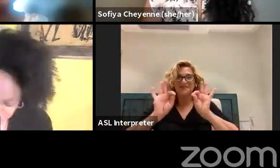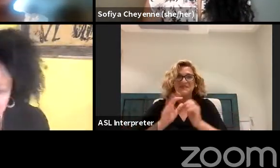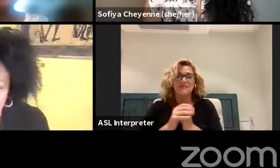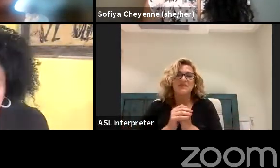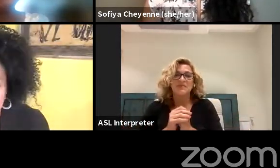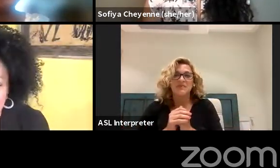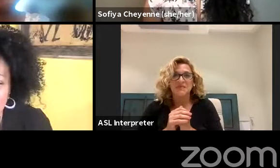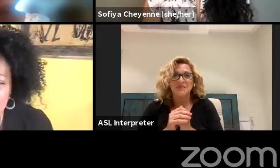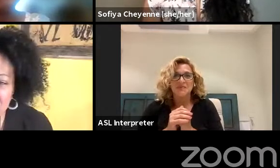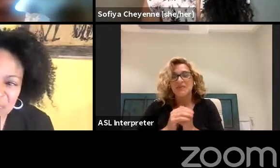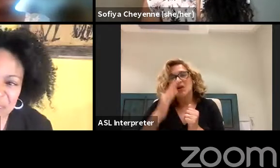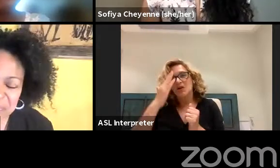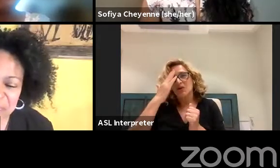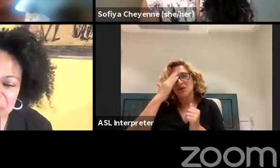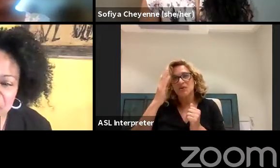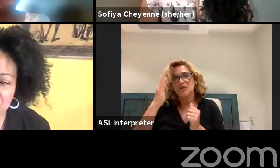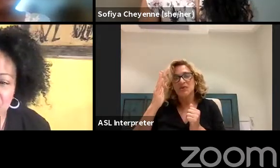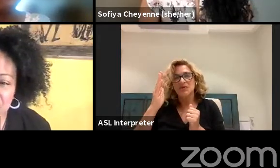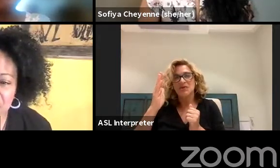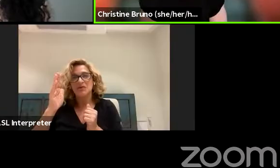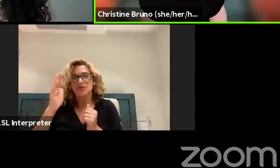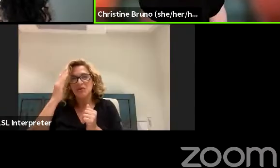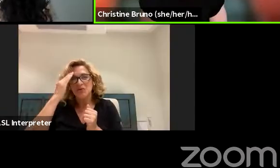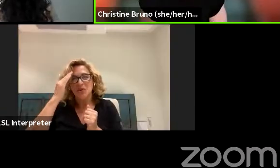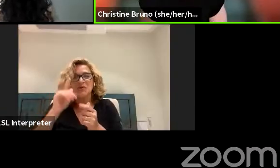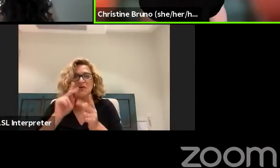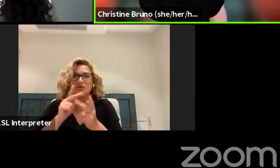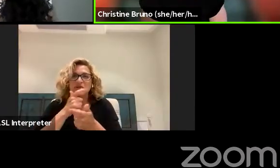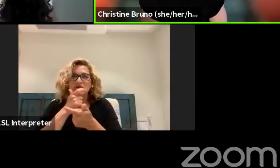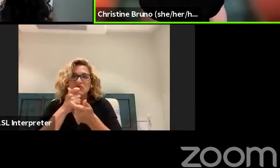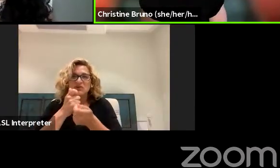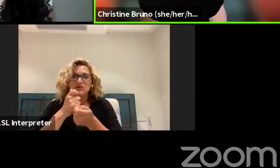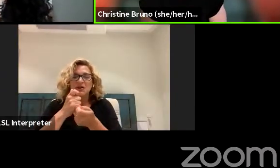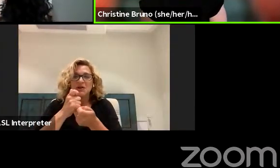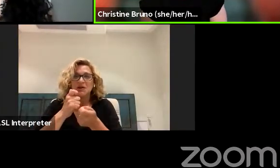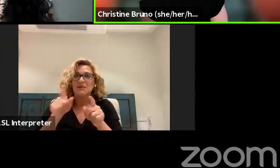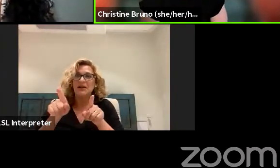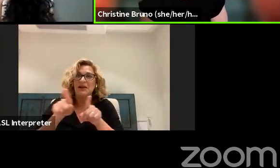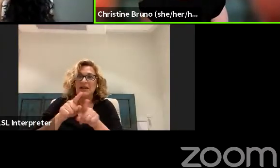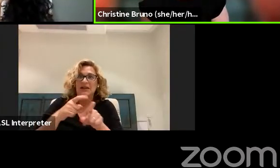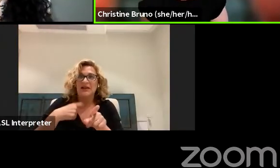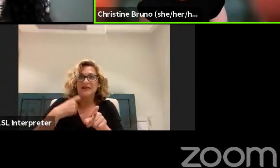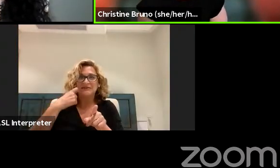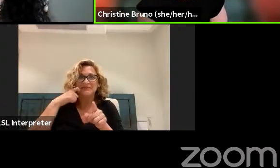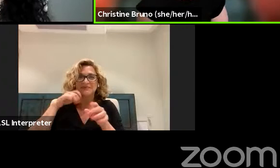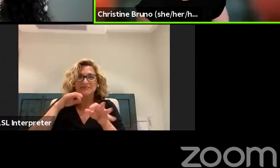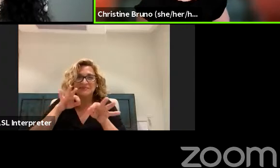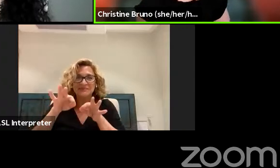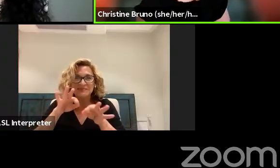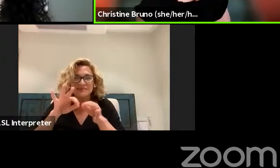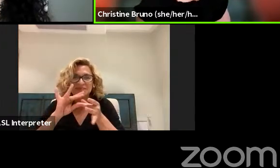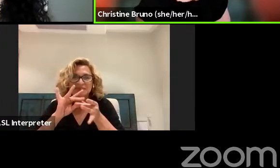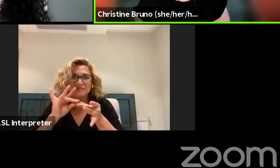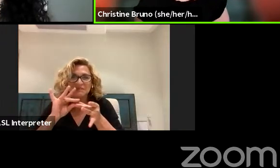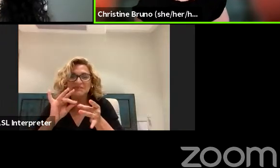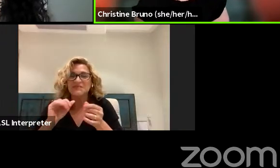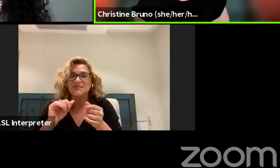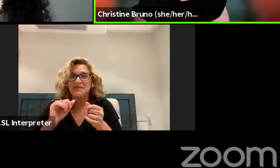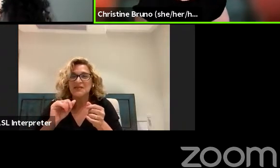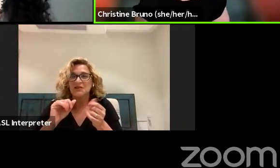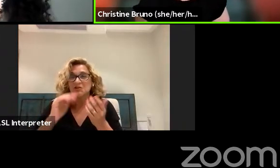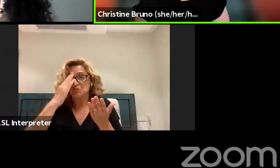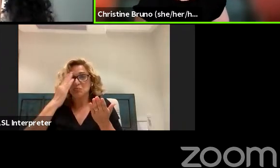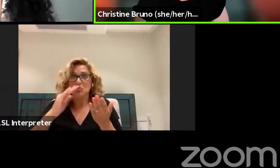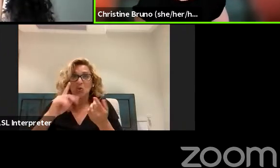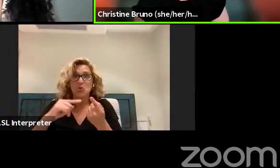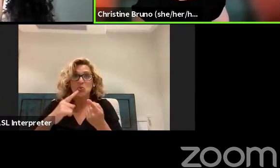It's interesting because when, like I said earlier, when I sort